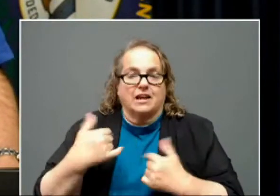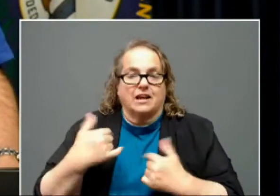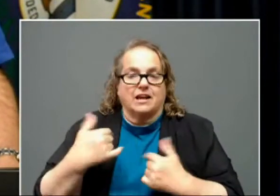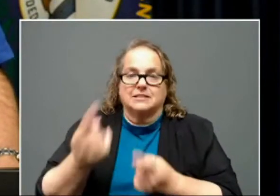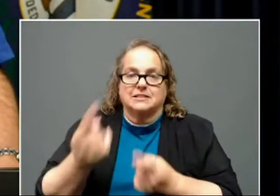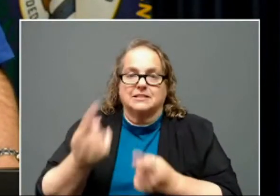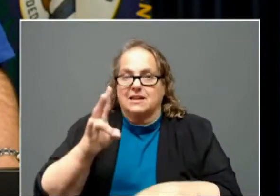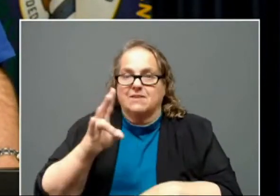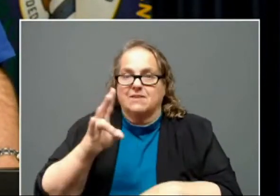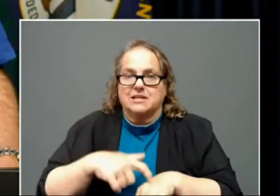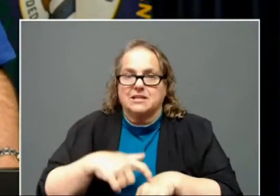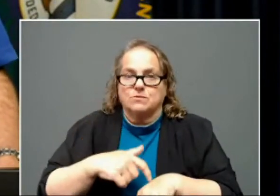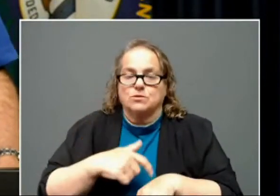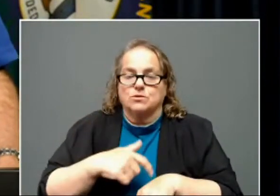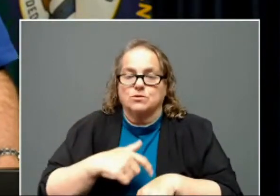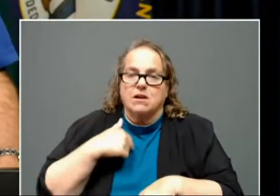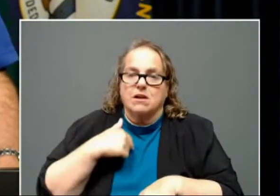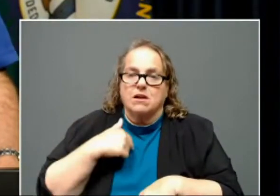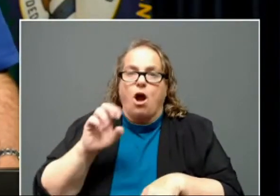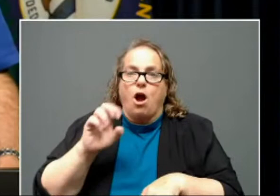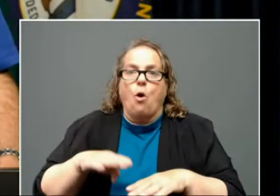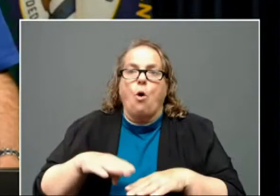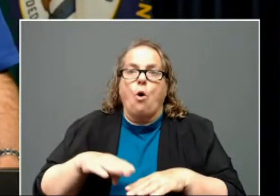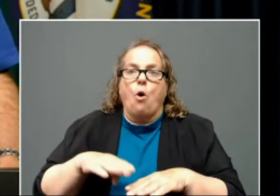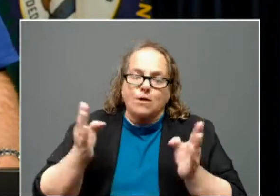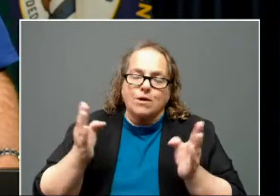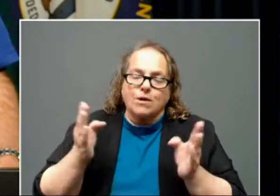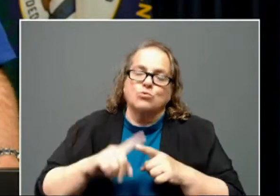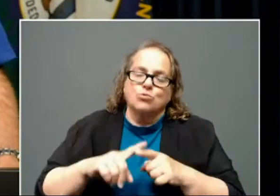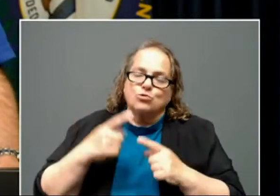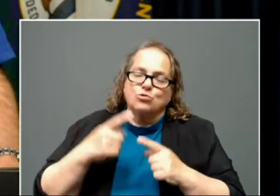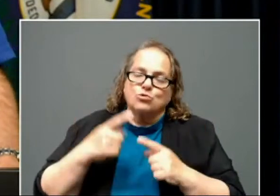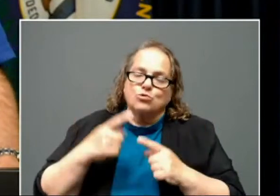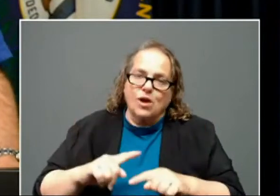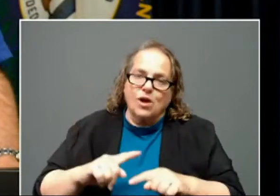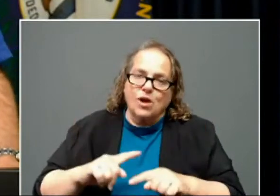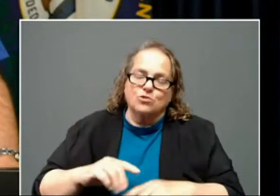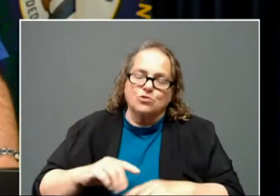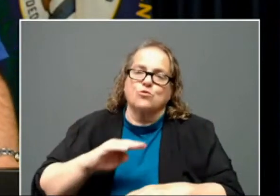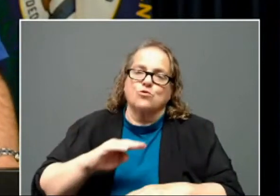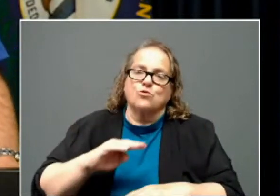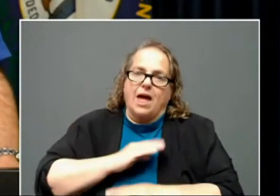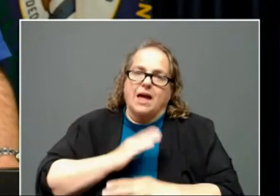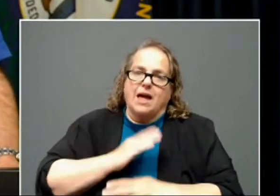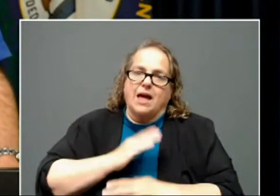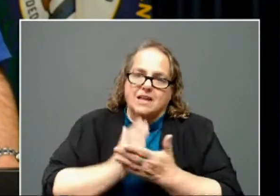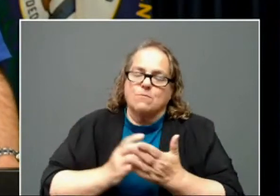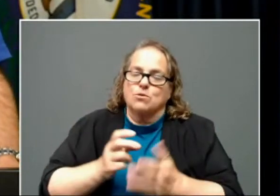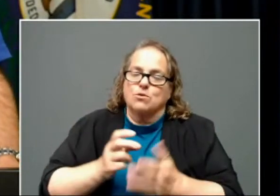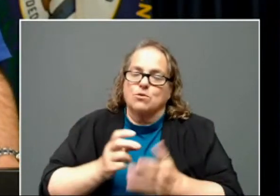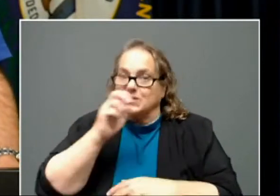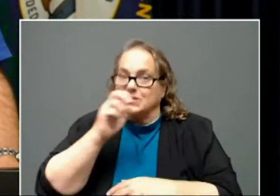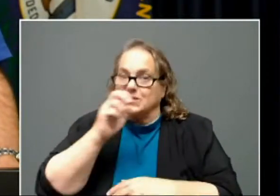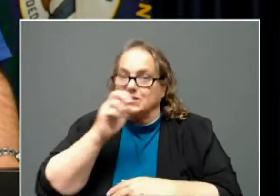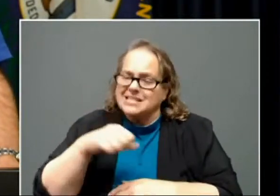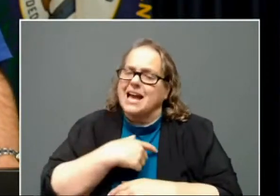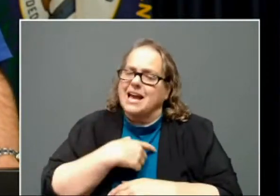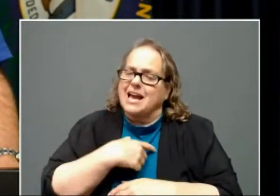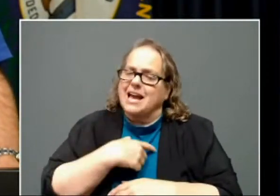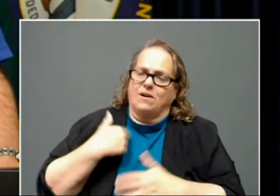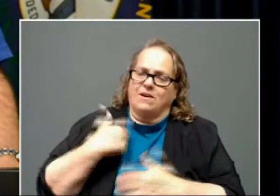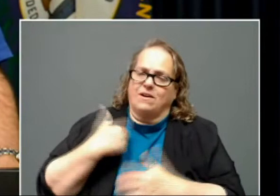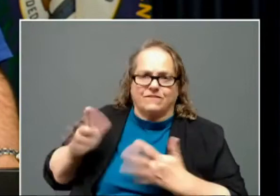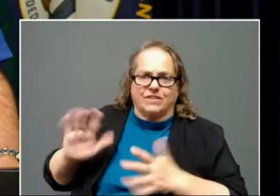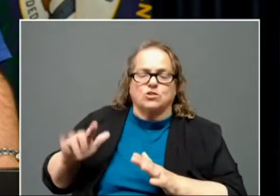open to relaxing certain restrictions before then, and indeed we have. We were able to